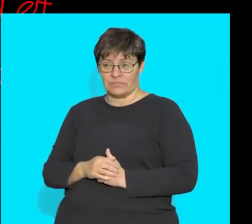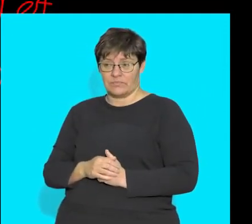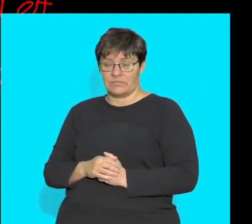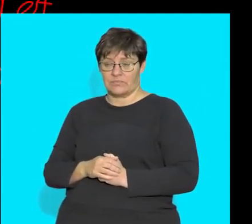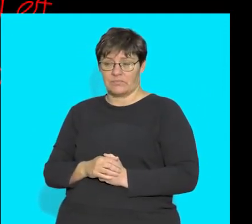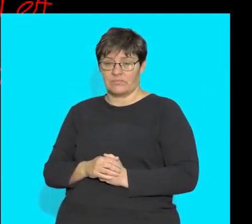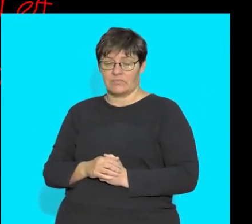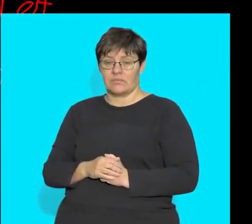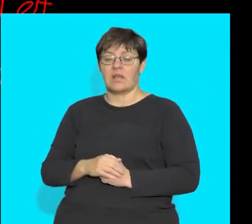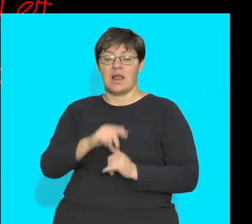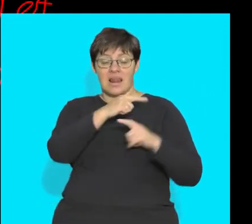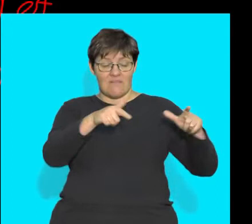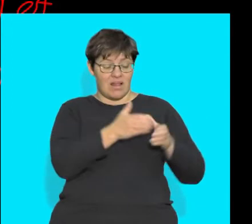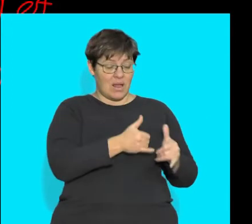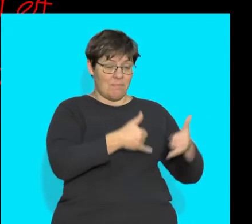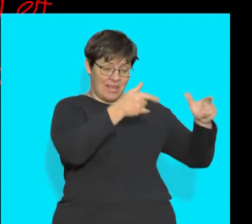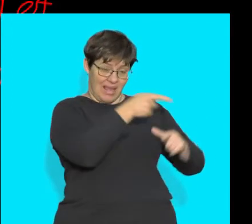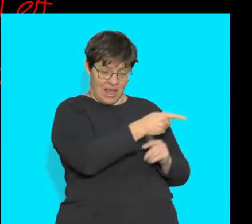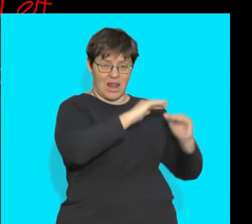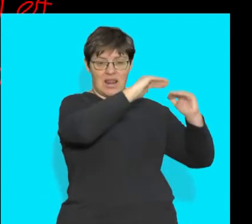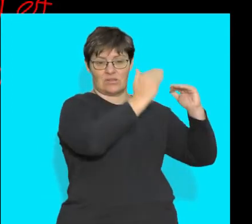the level